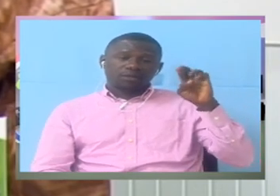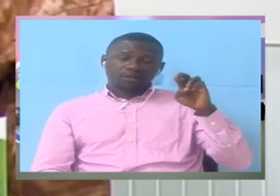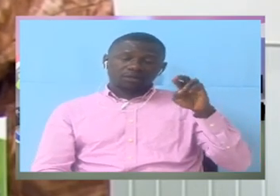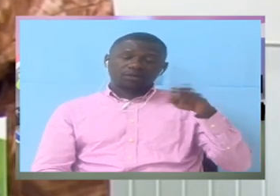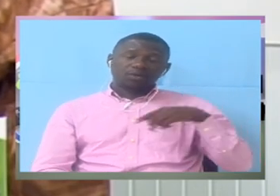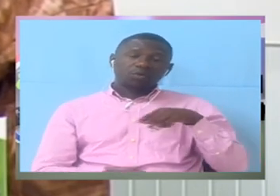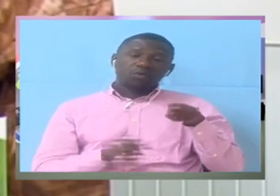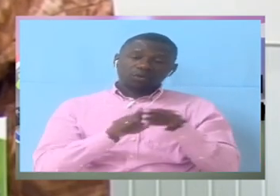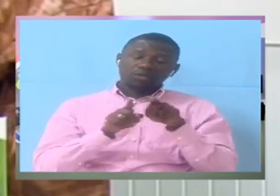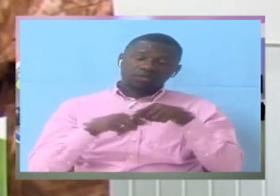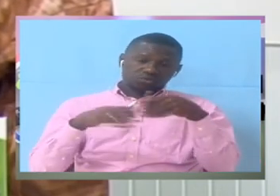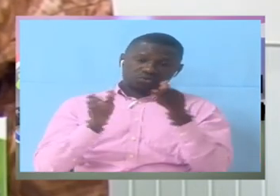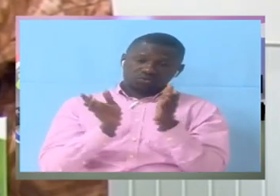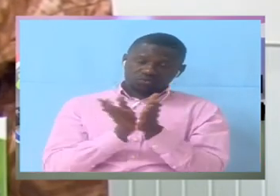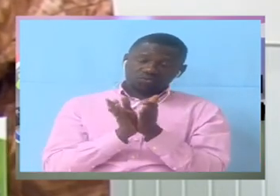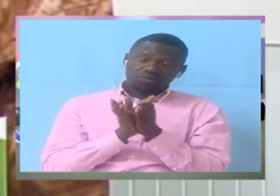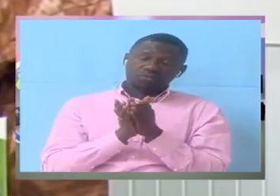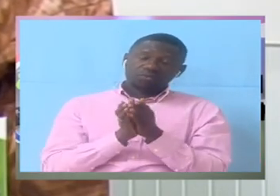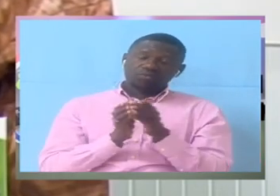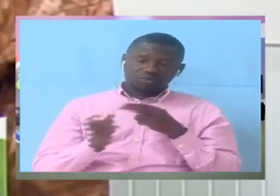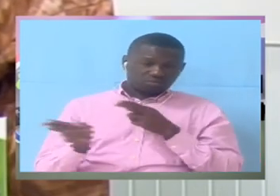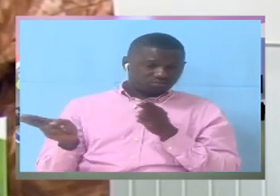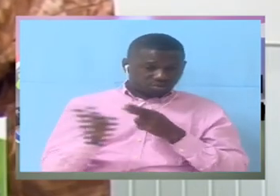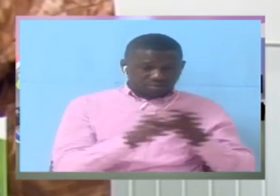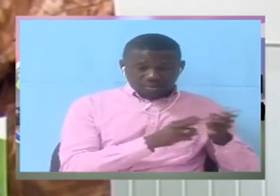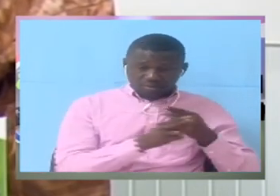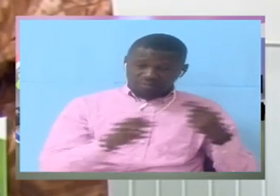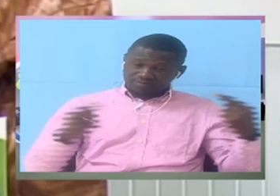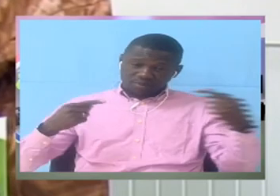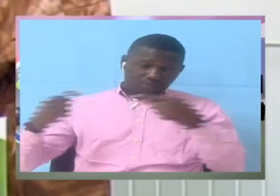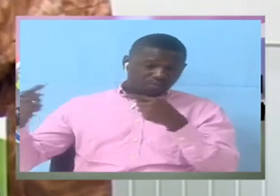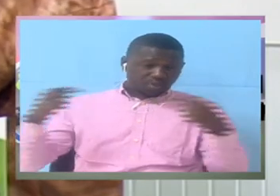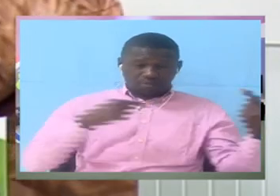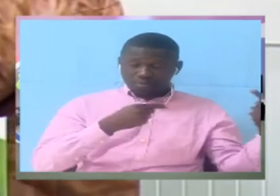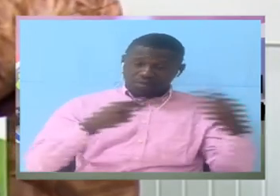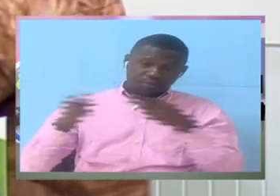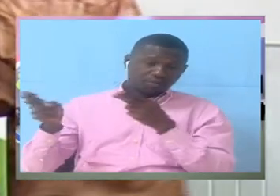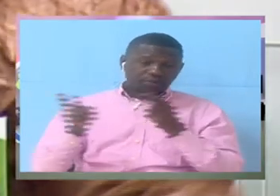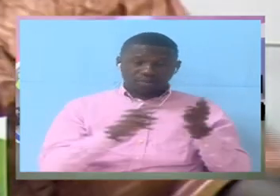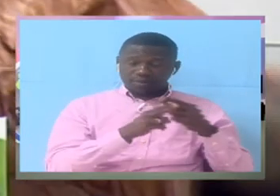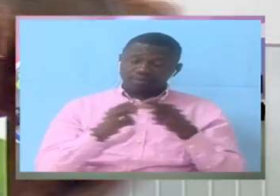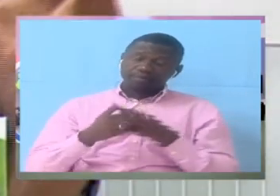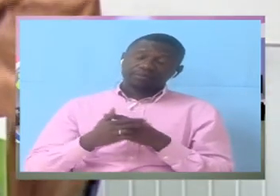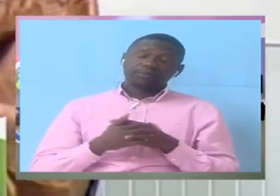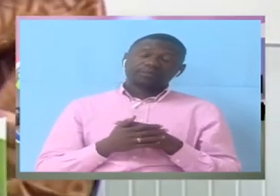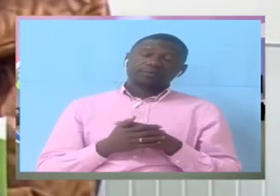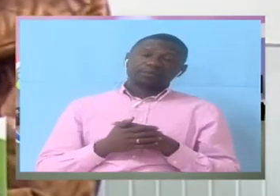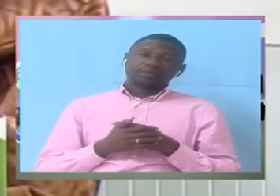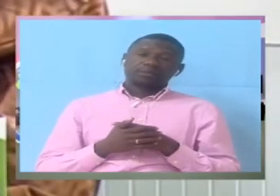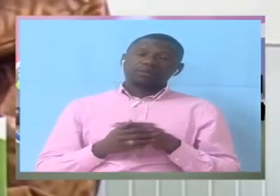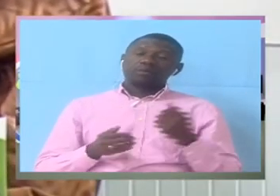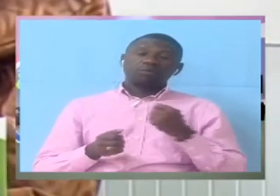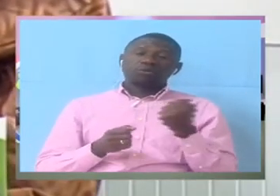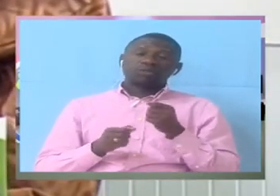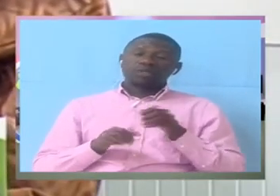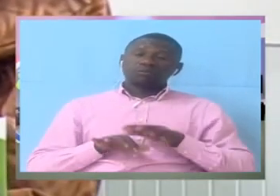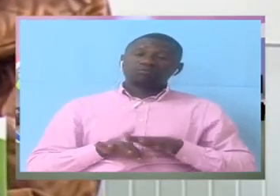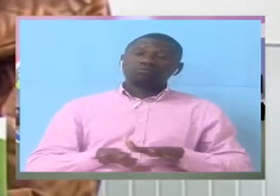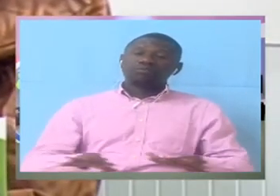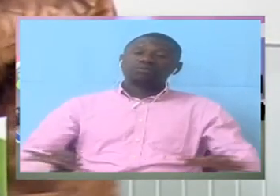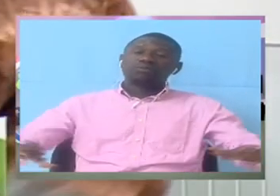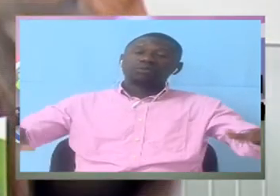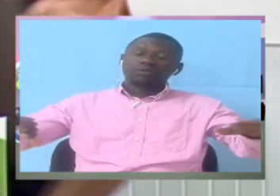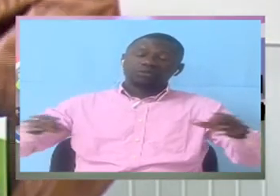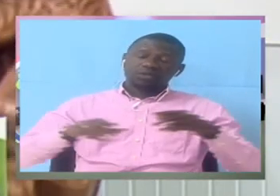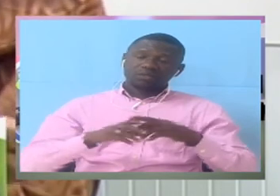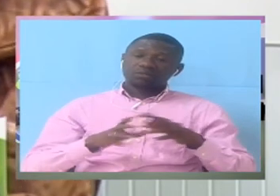we shot each other there. Already. Because it was already daylight. They dispersed so